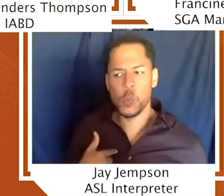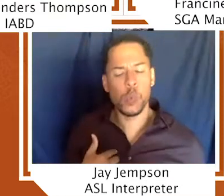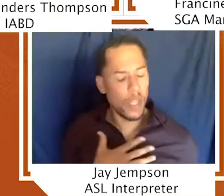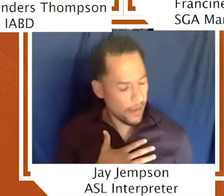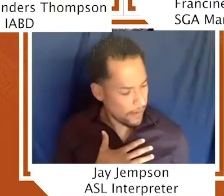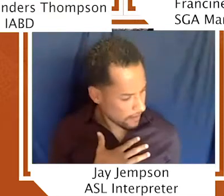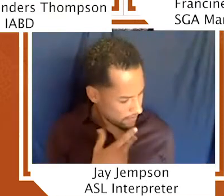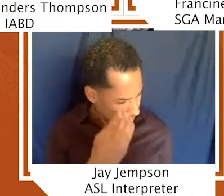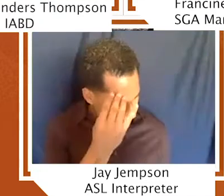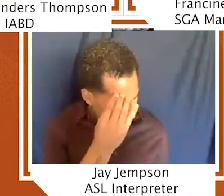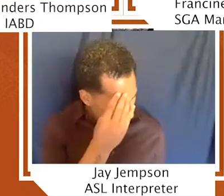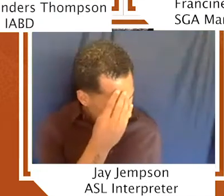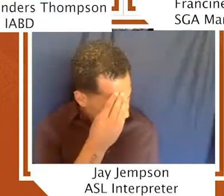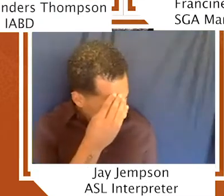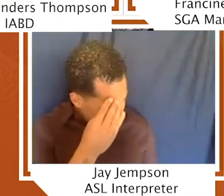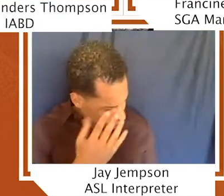Wow.